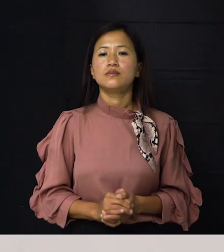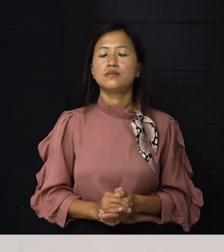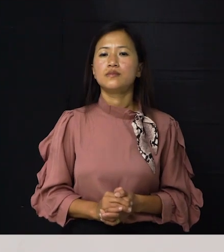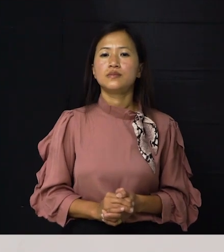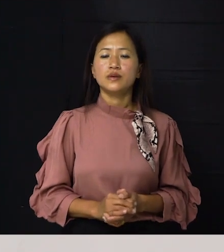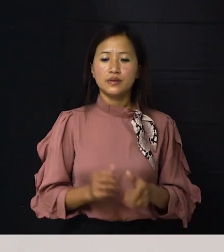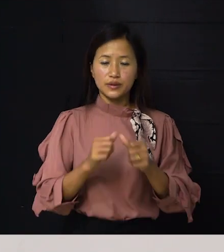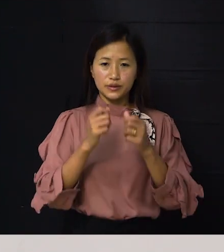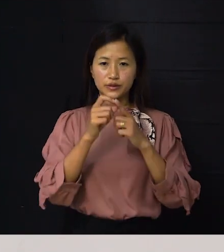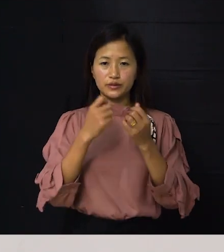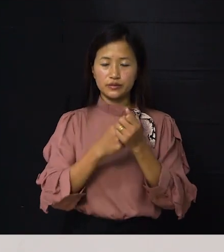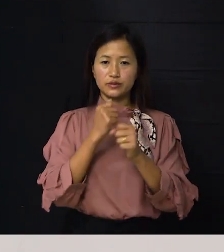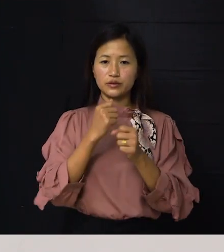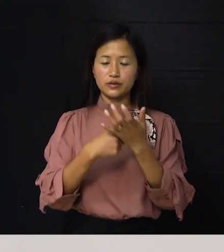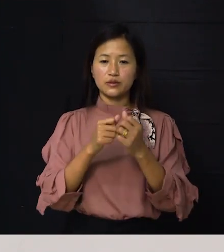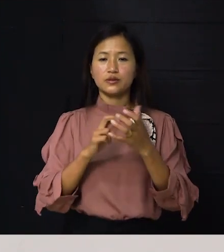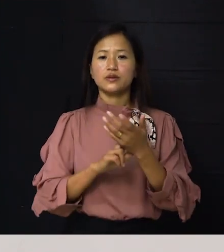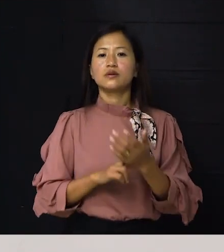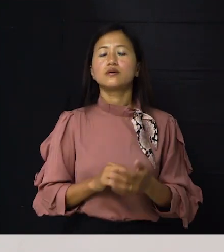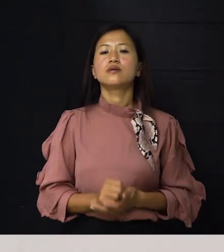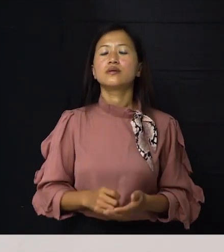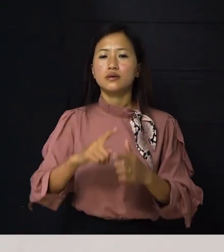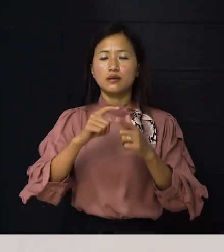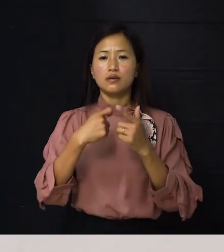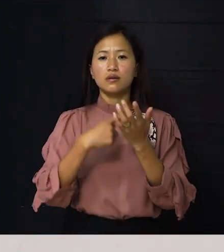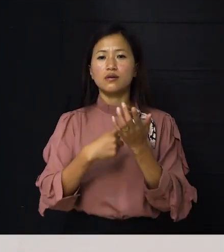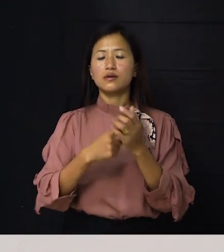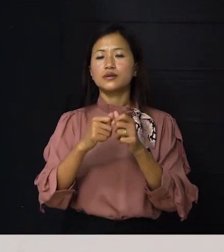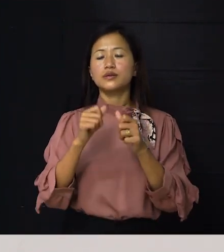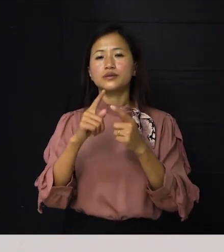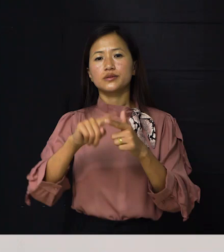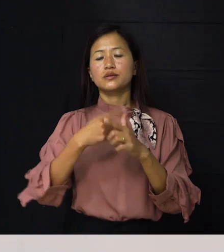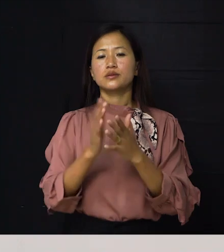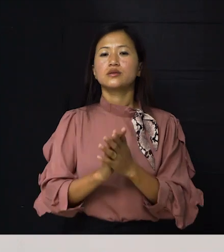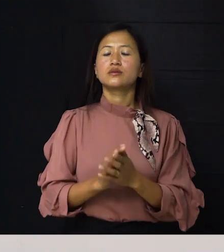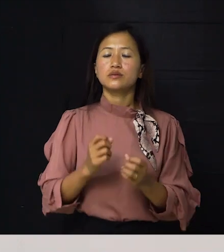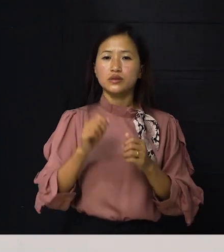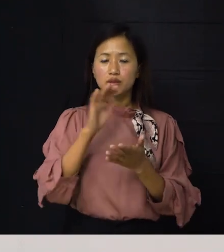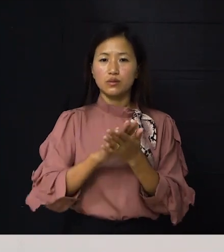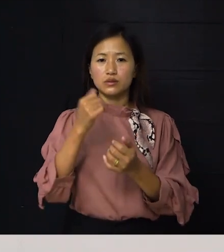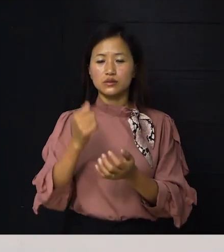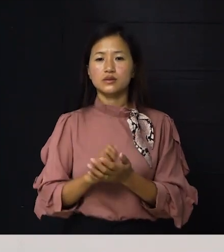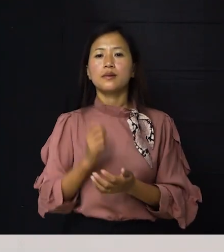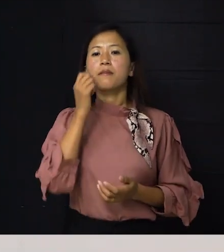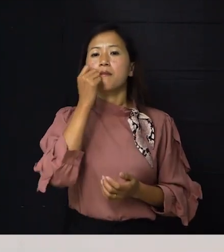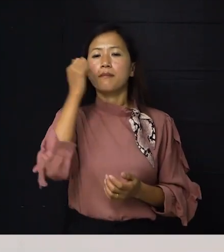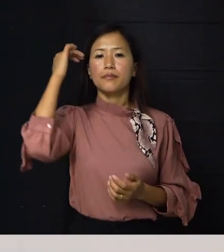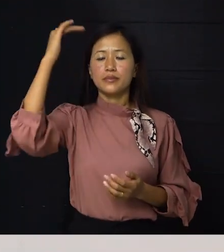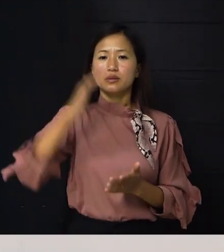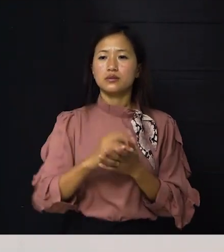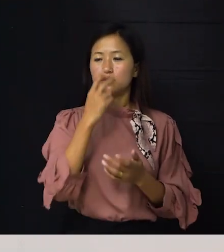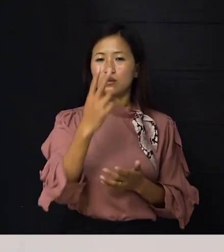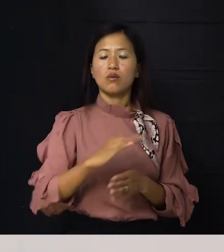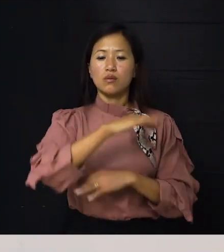agrarian system, Raja Todar Mal was the minister of his agrarian system. So this man, he looked